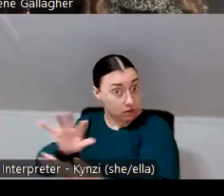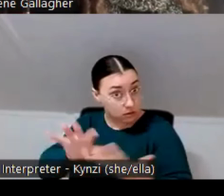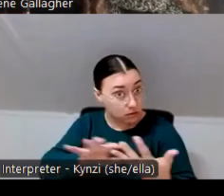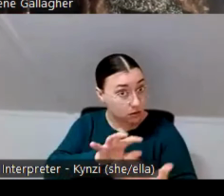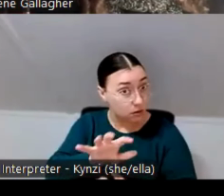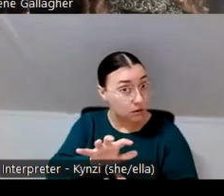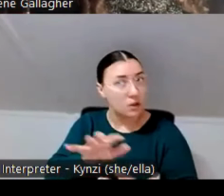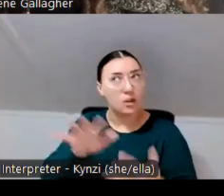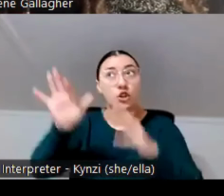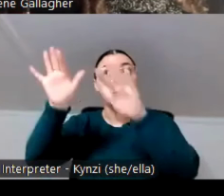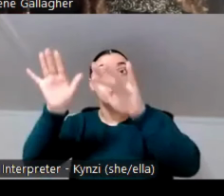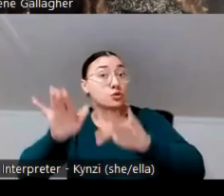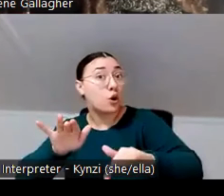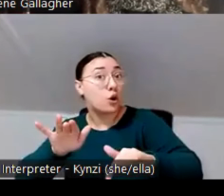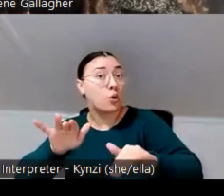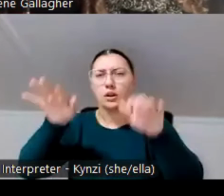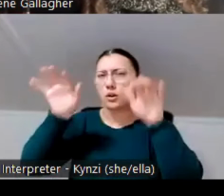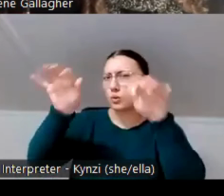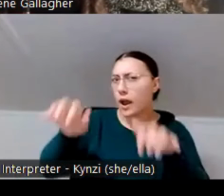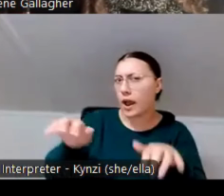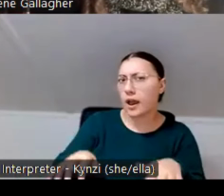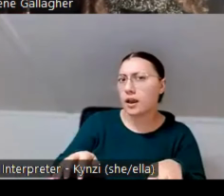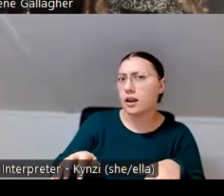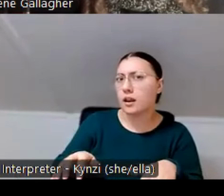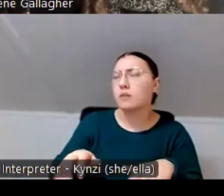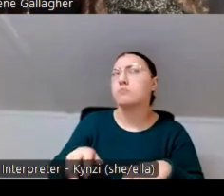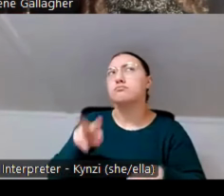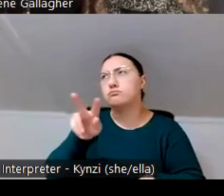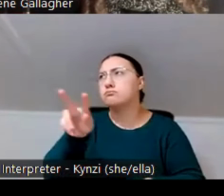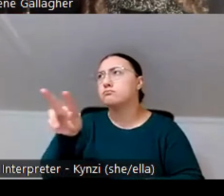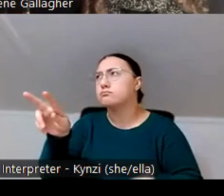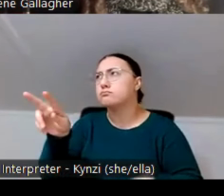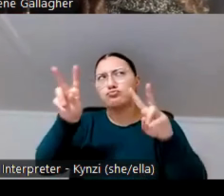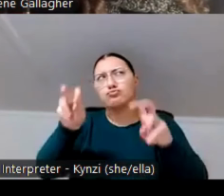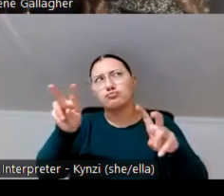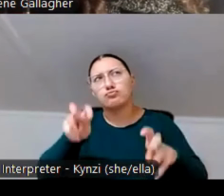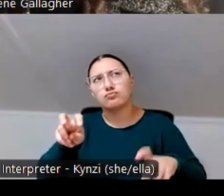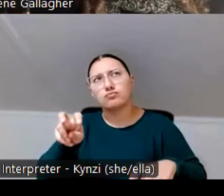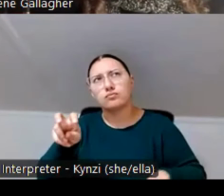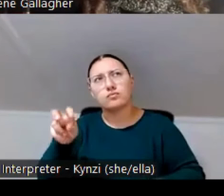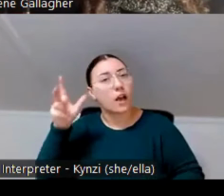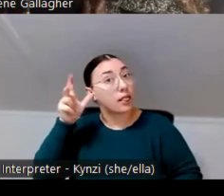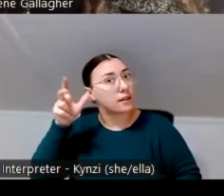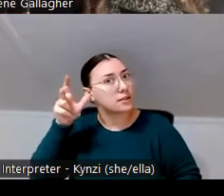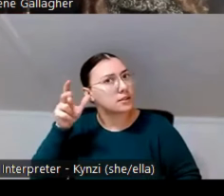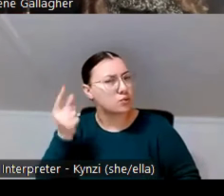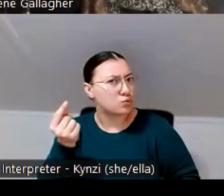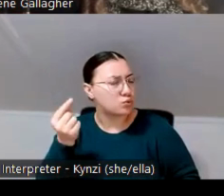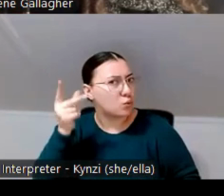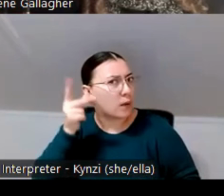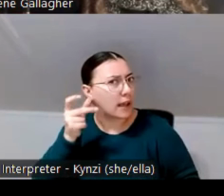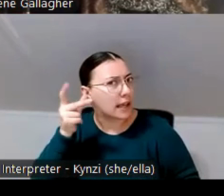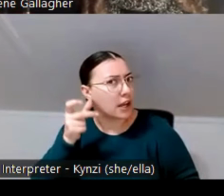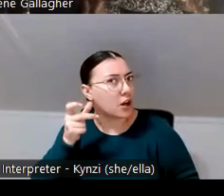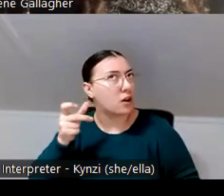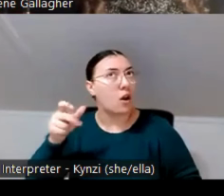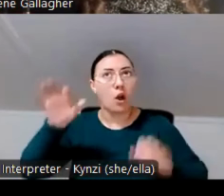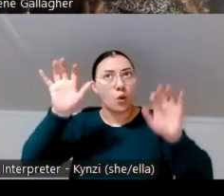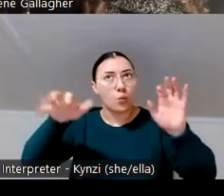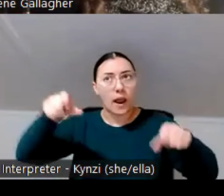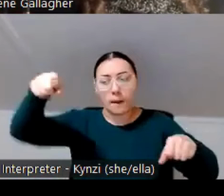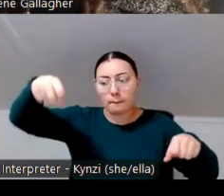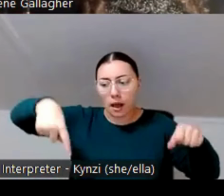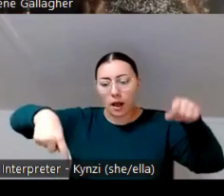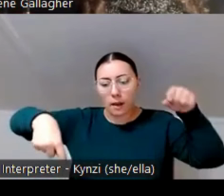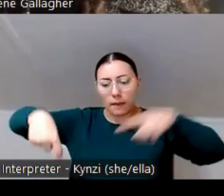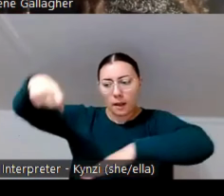When we listen, what do we hear? Is there rain falling? Is the wind